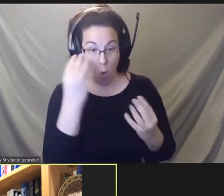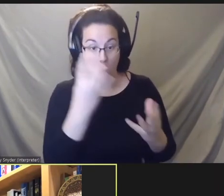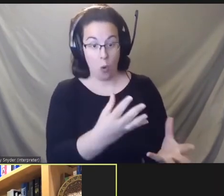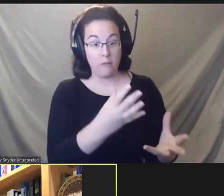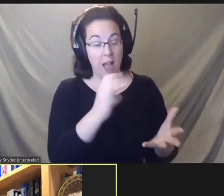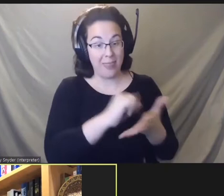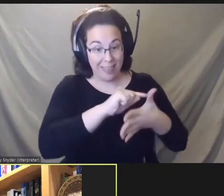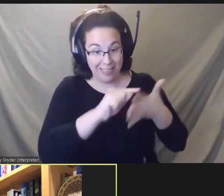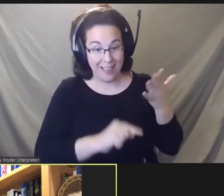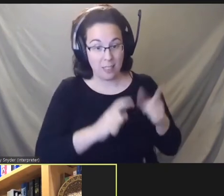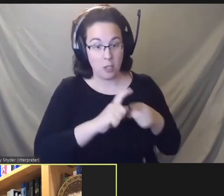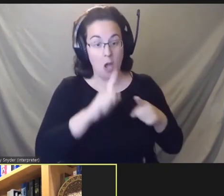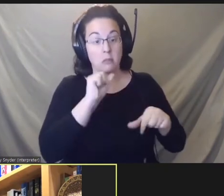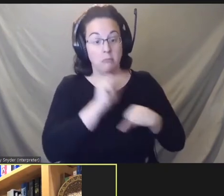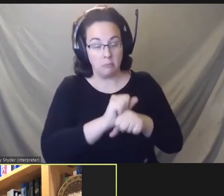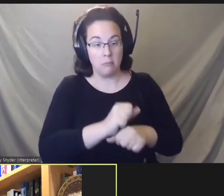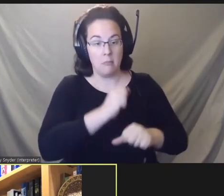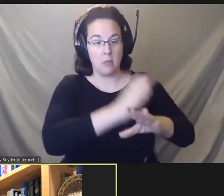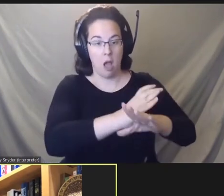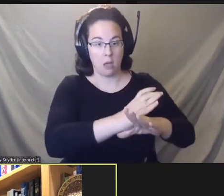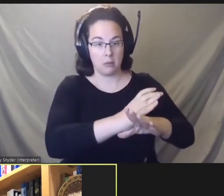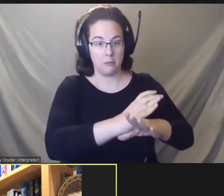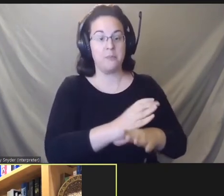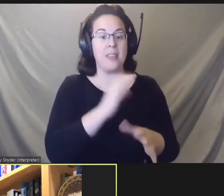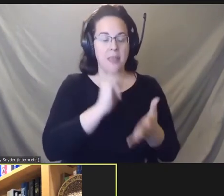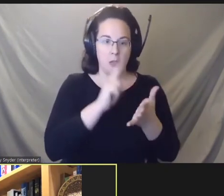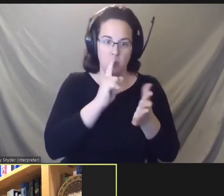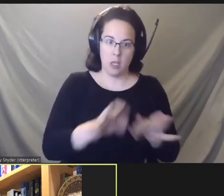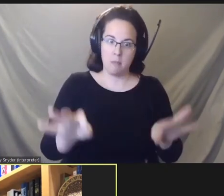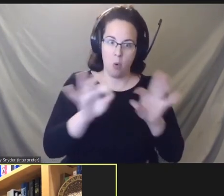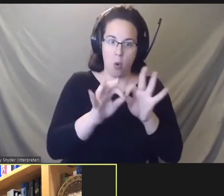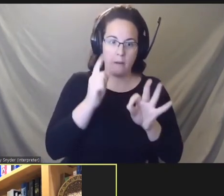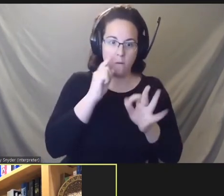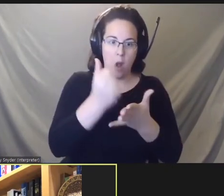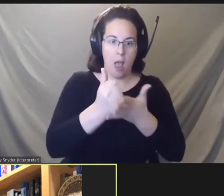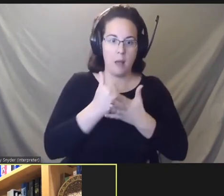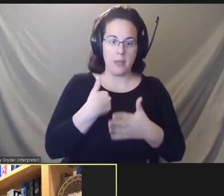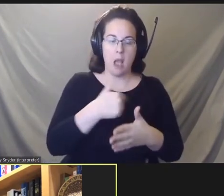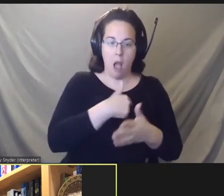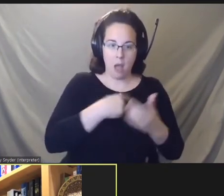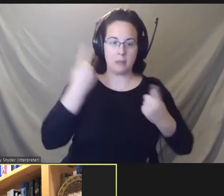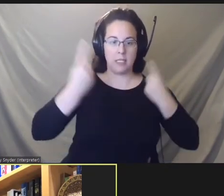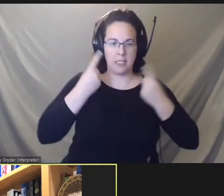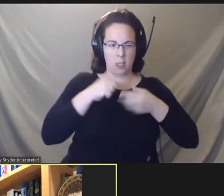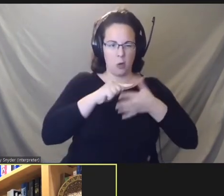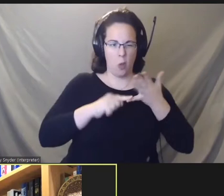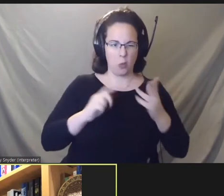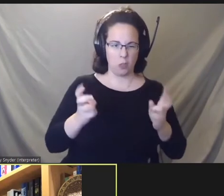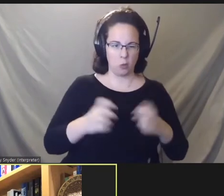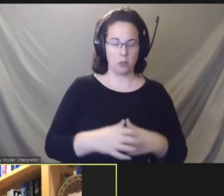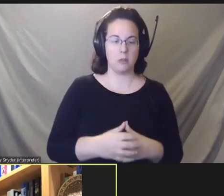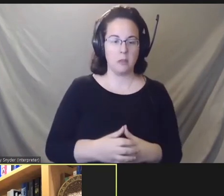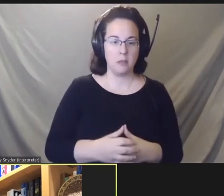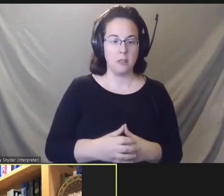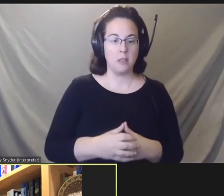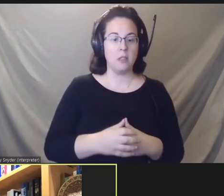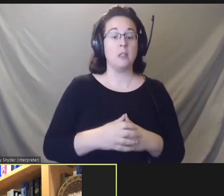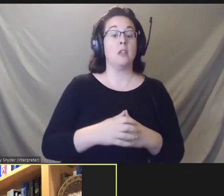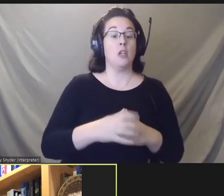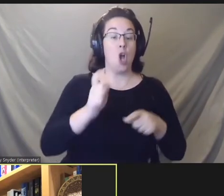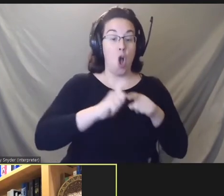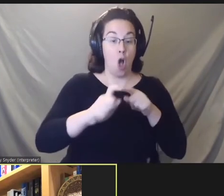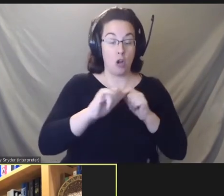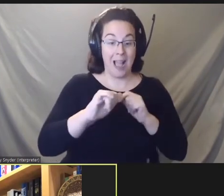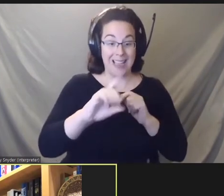have been blocked. And this is something that was really important to helping us think about these issues. Also, caller ID authentication.